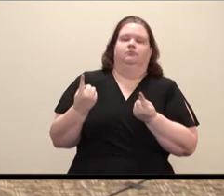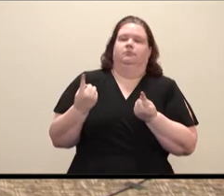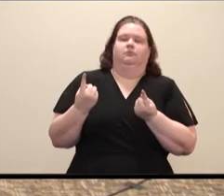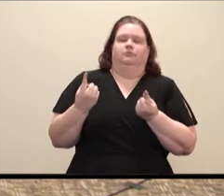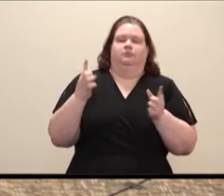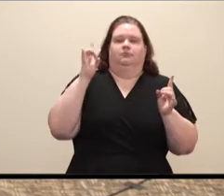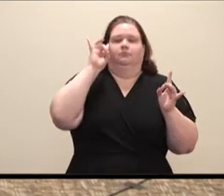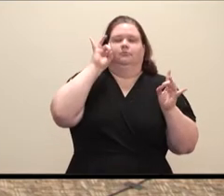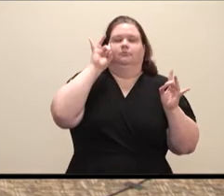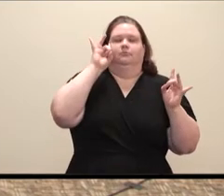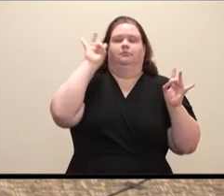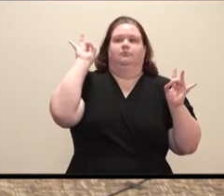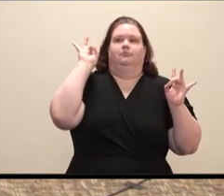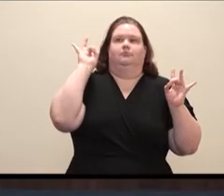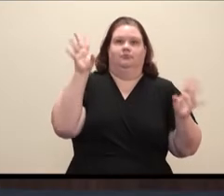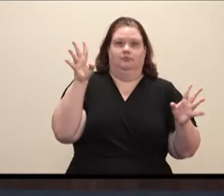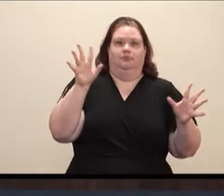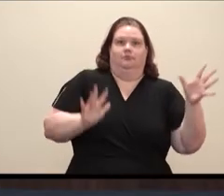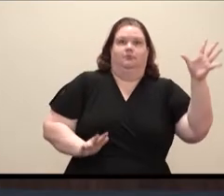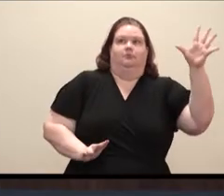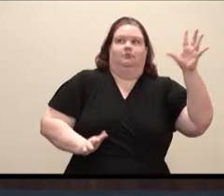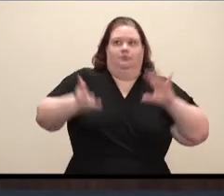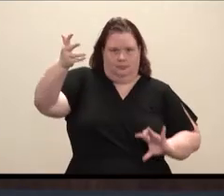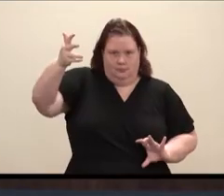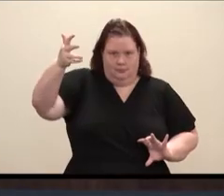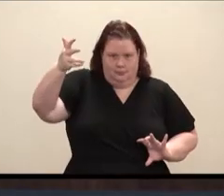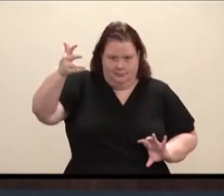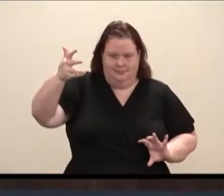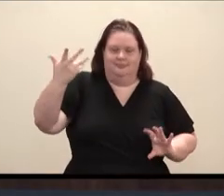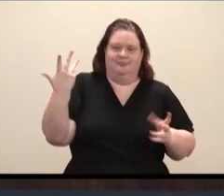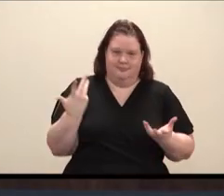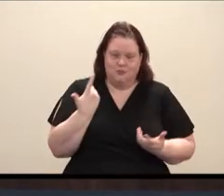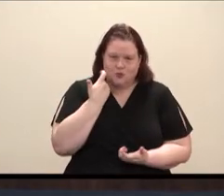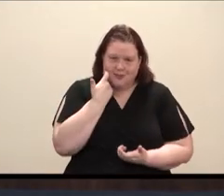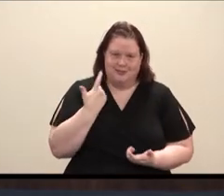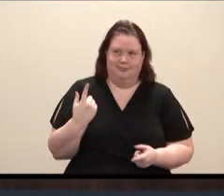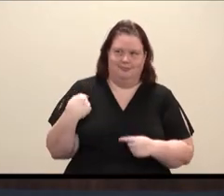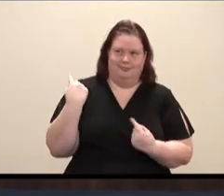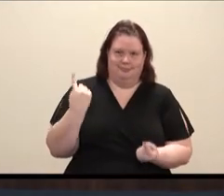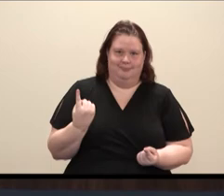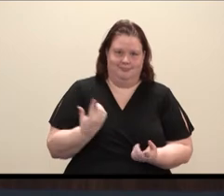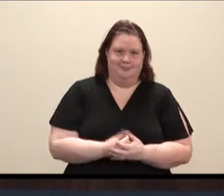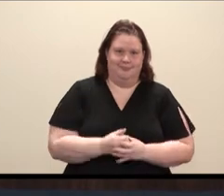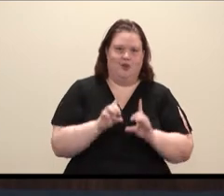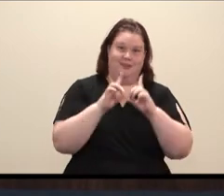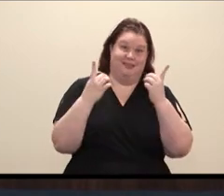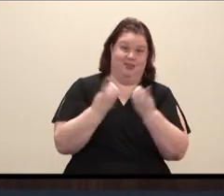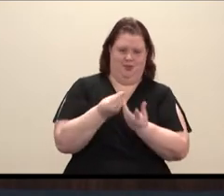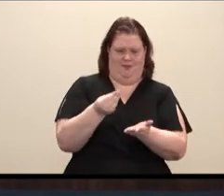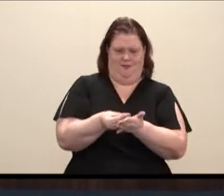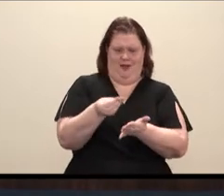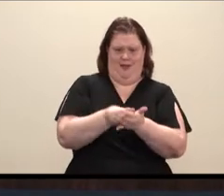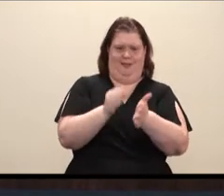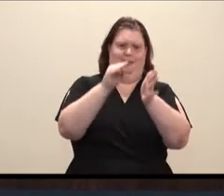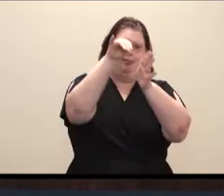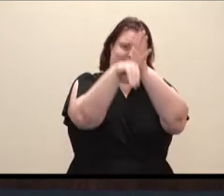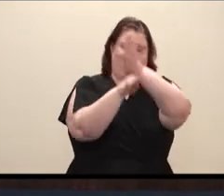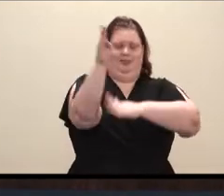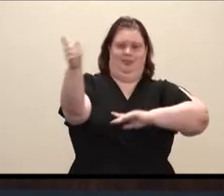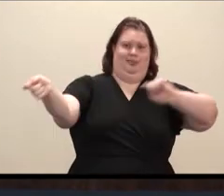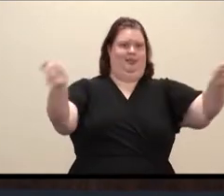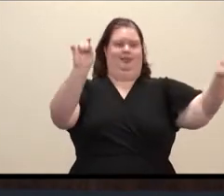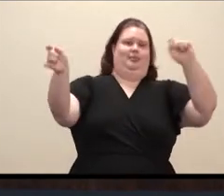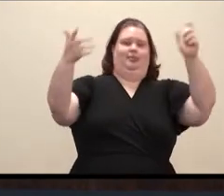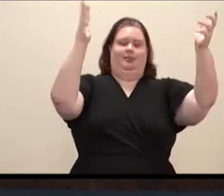this extremely turbulent time with regards to the district's finances. I mean,